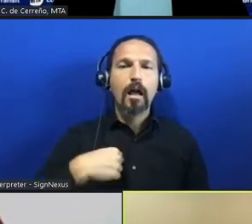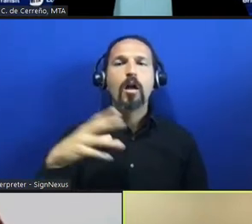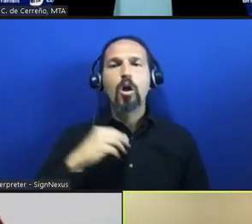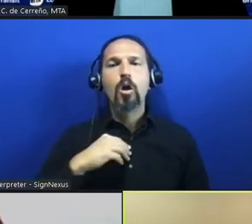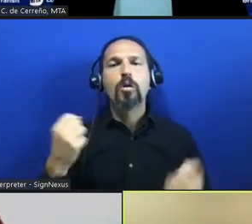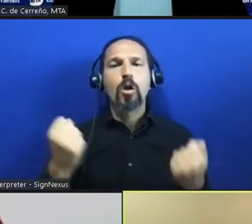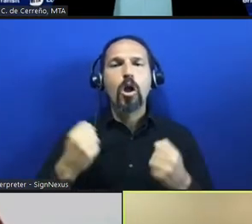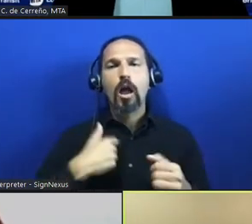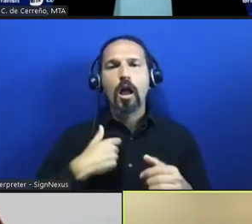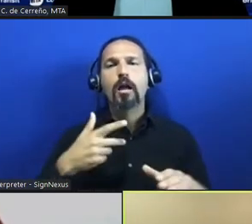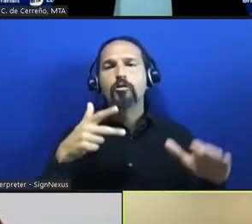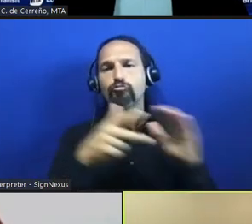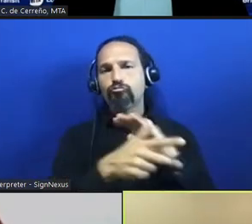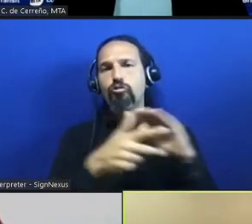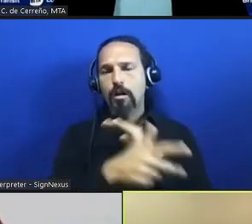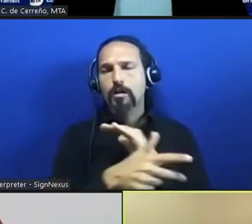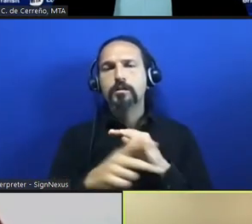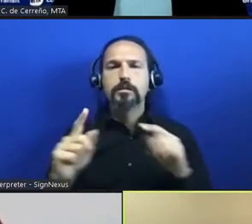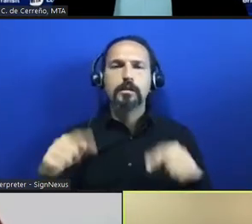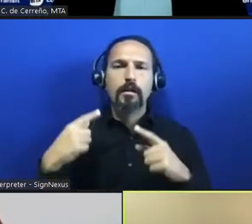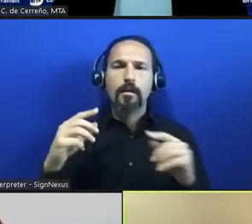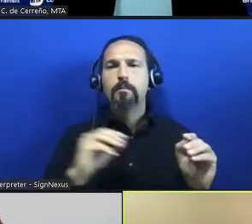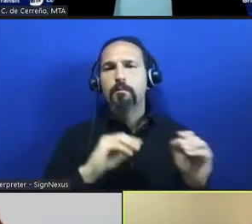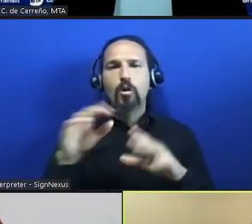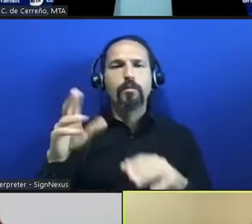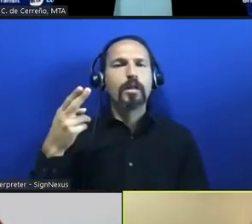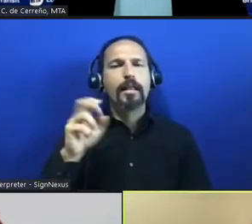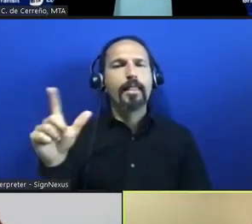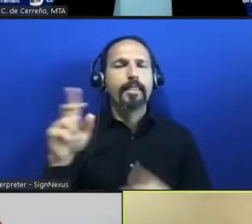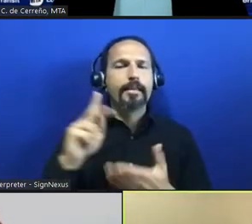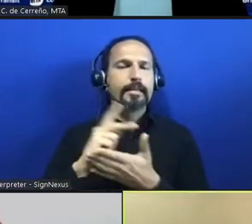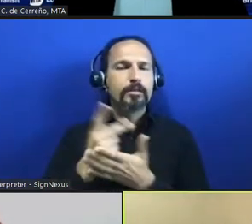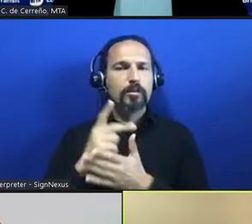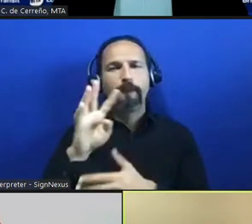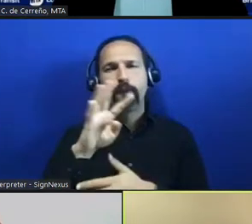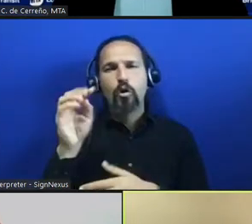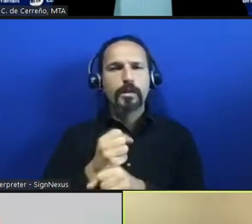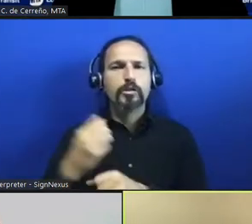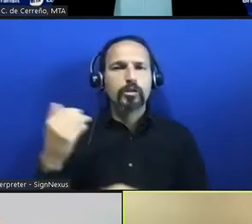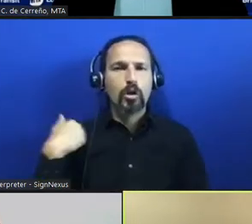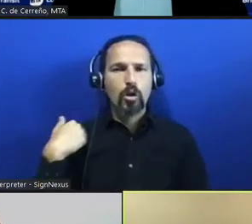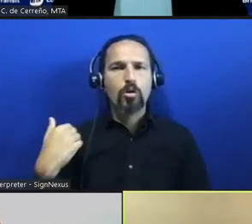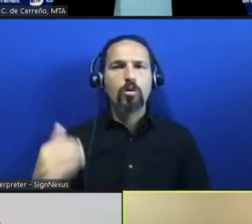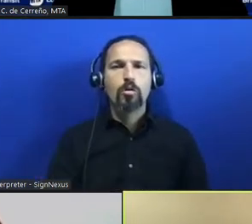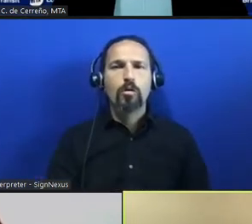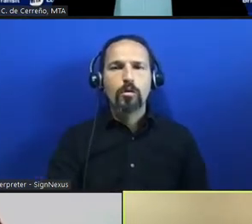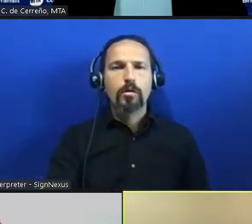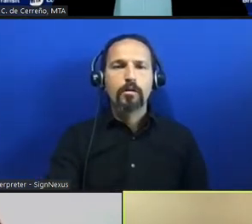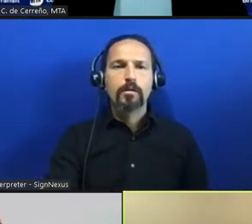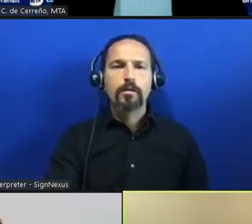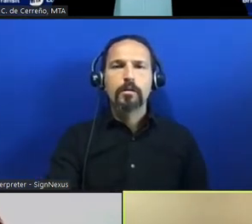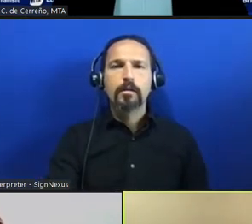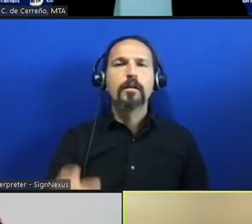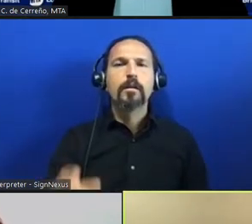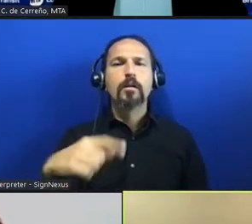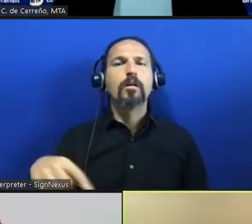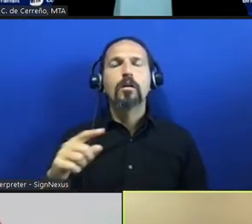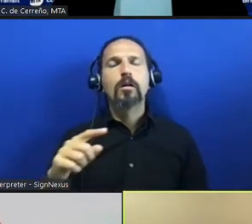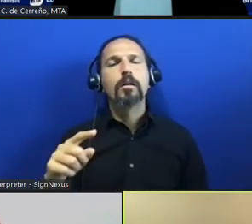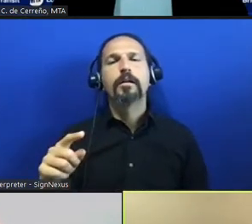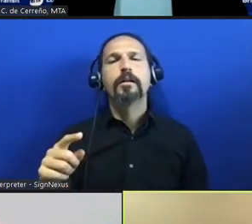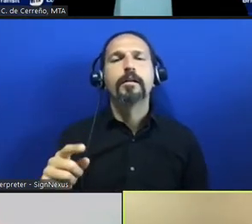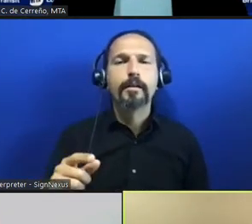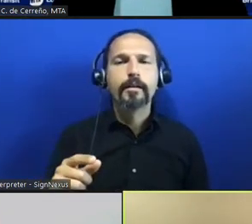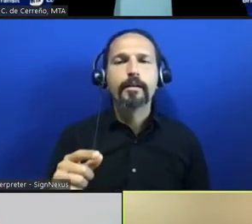have garged that car ever since I moved to Hell's Kitchen almost 40 years ago or so I think why we are very ambivalent about